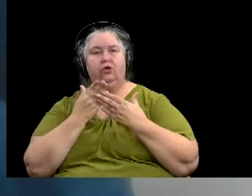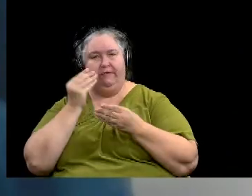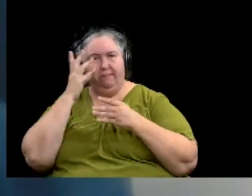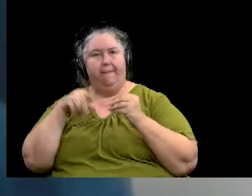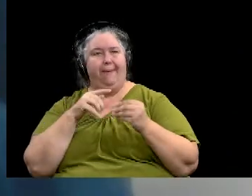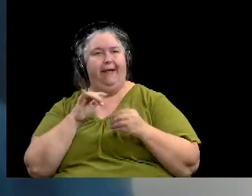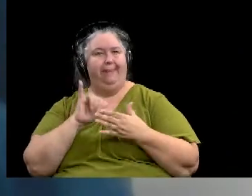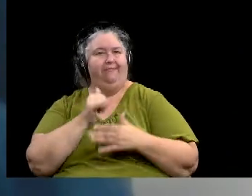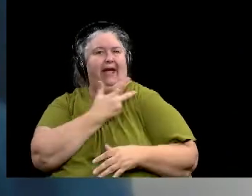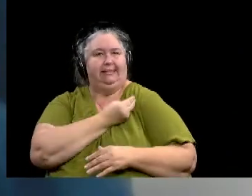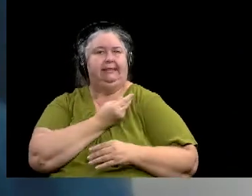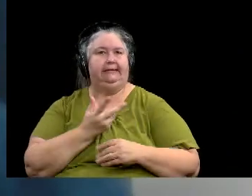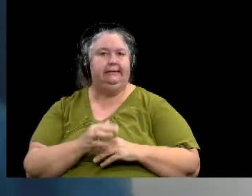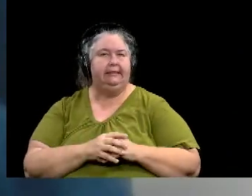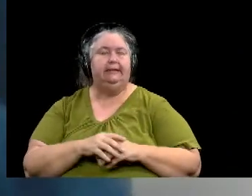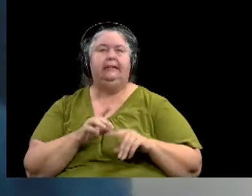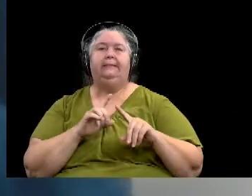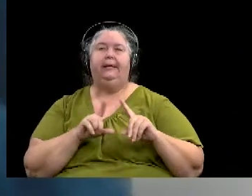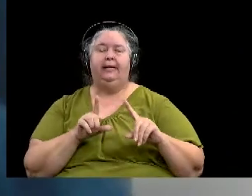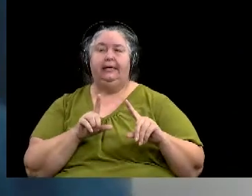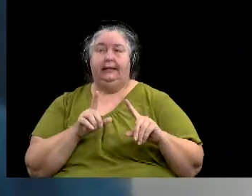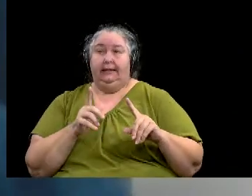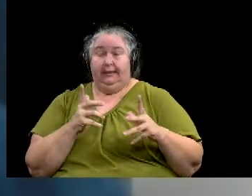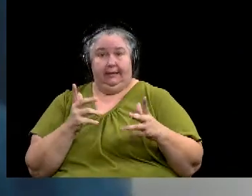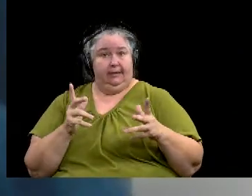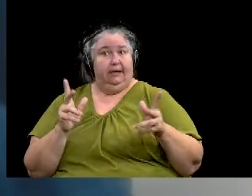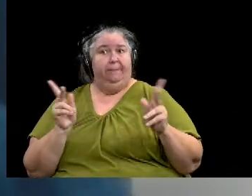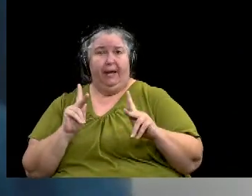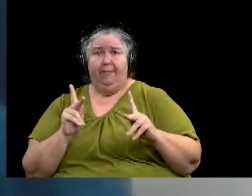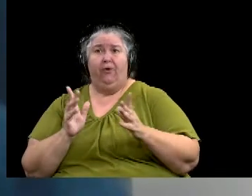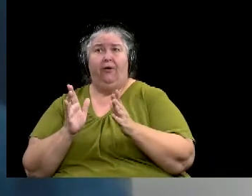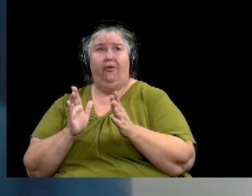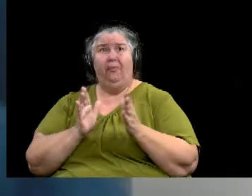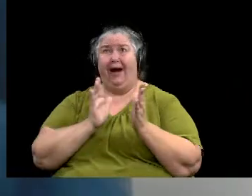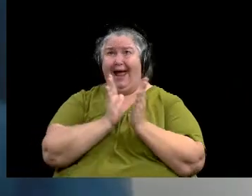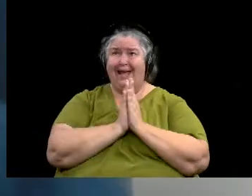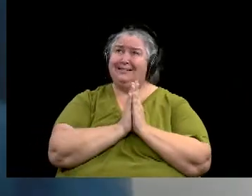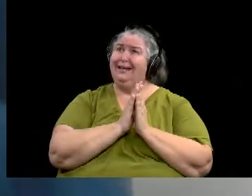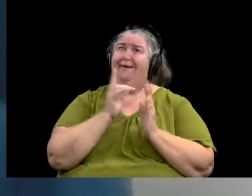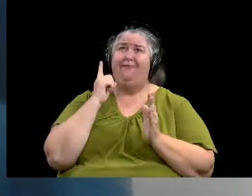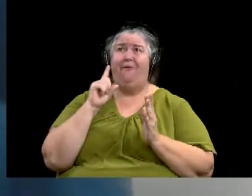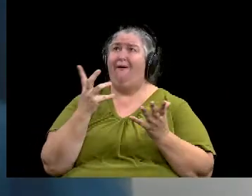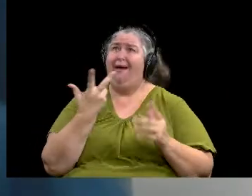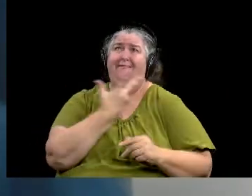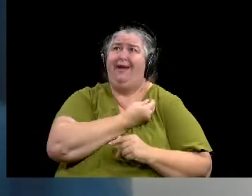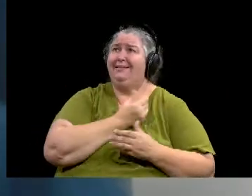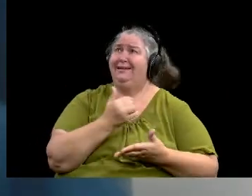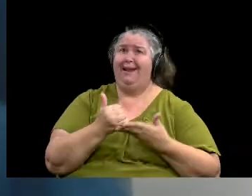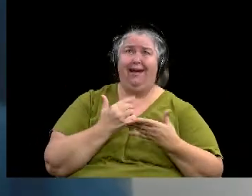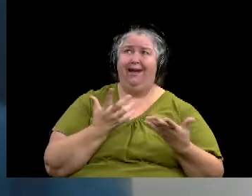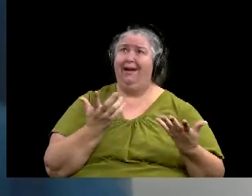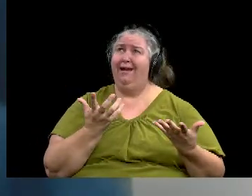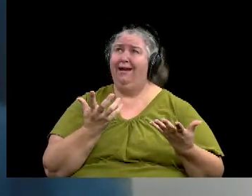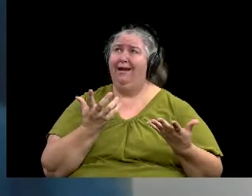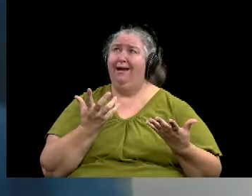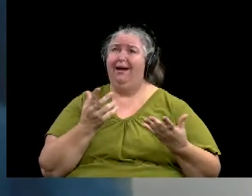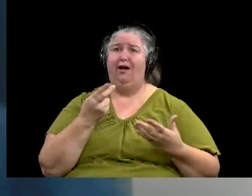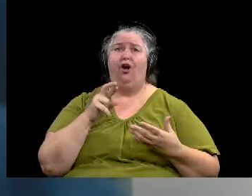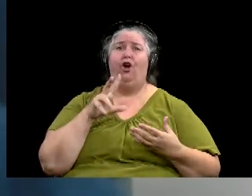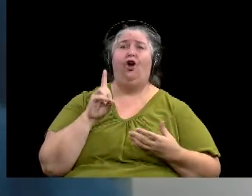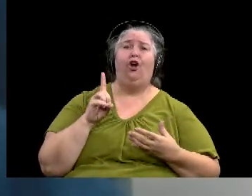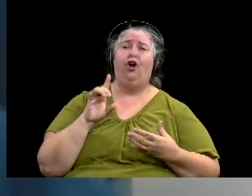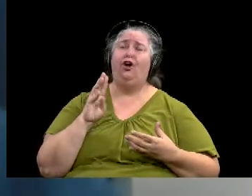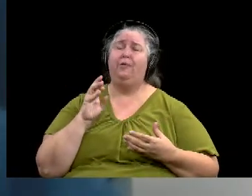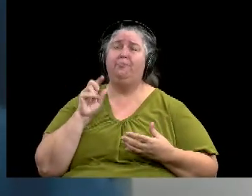what people were asking for from the very beginning. People were asking for a vaccine, and people were asking for herd immunity. Herd immunity happens as the population